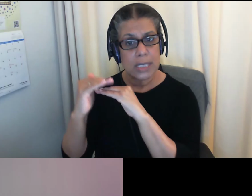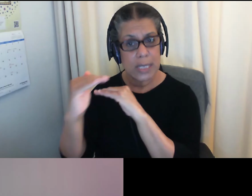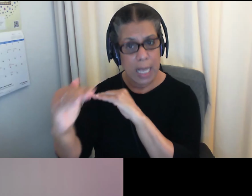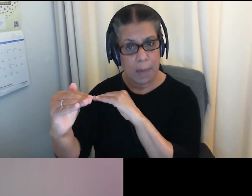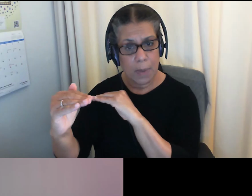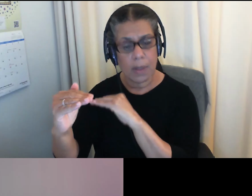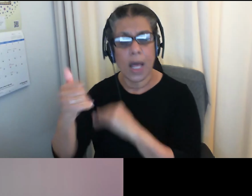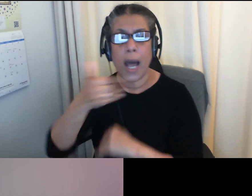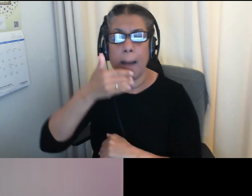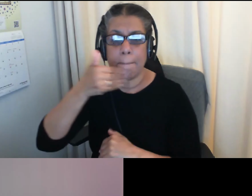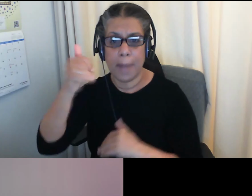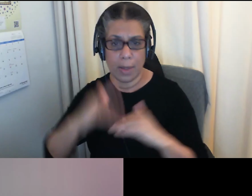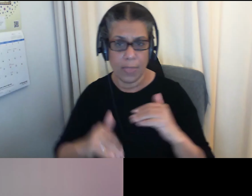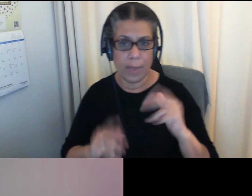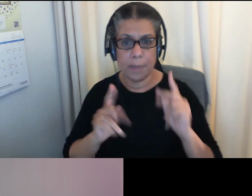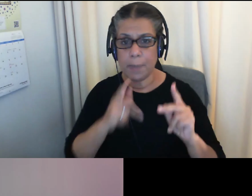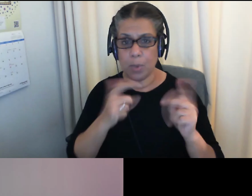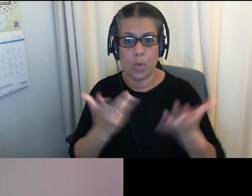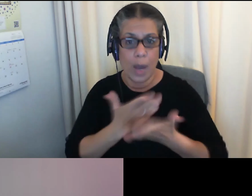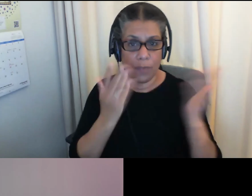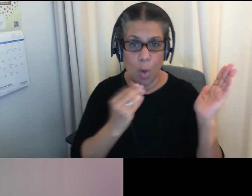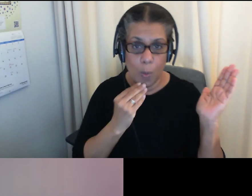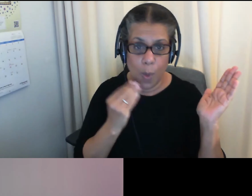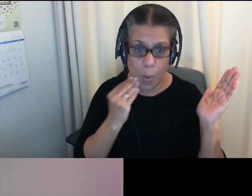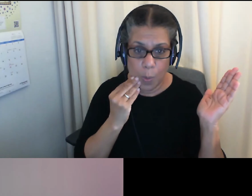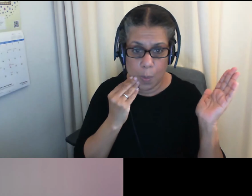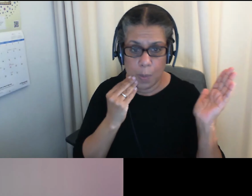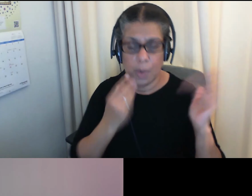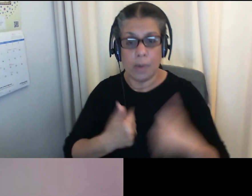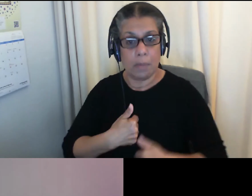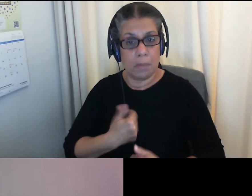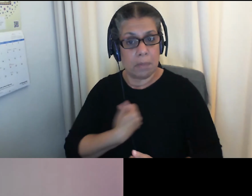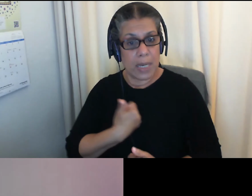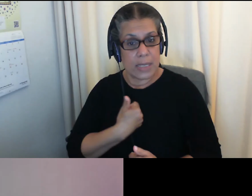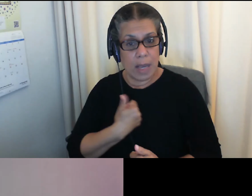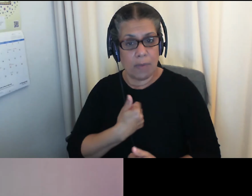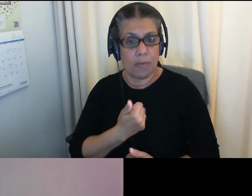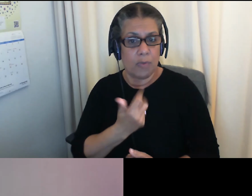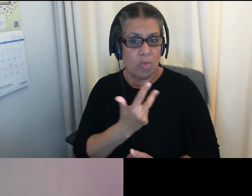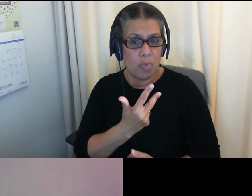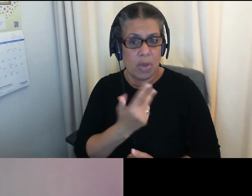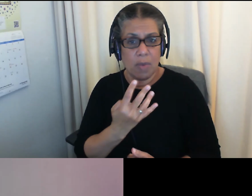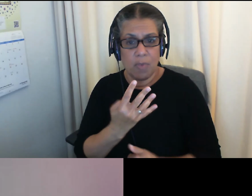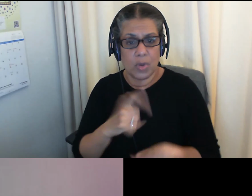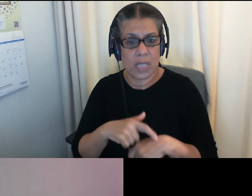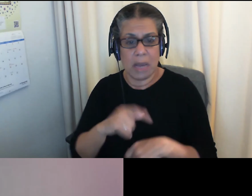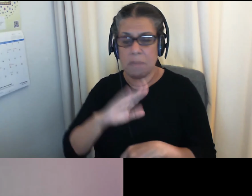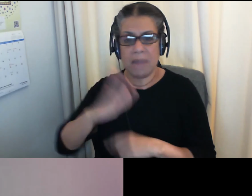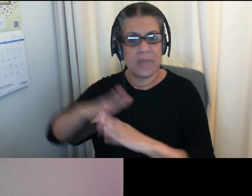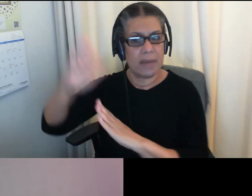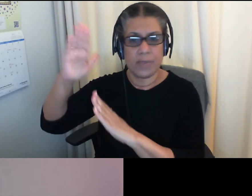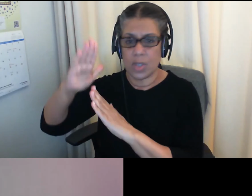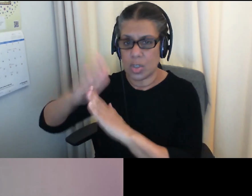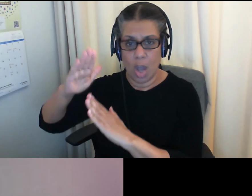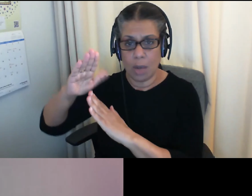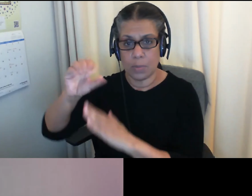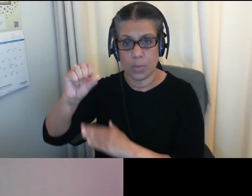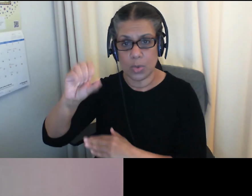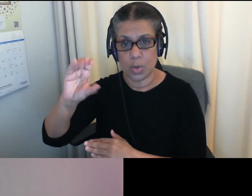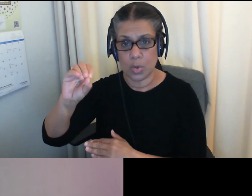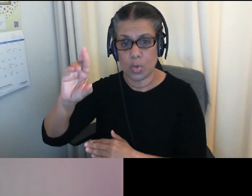better. So I mean, obviously, I've completed it myself on a few times, and I don't ever hit the top score, but you know, I